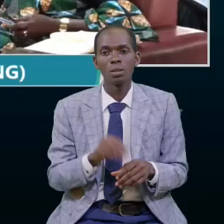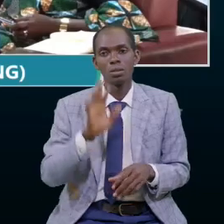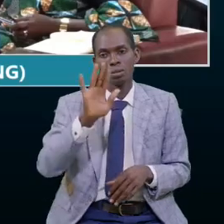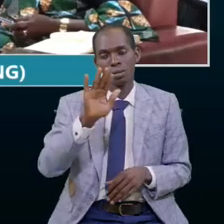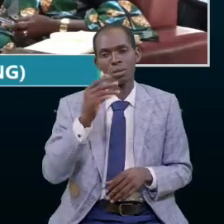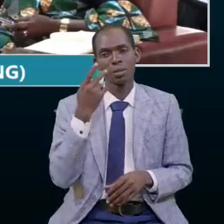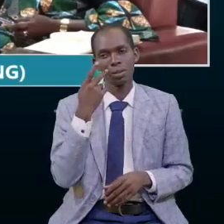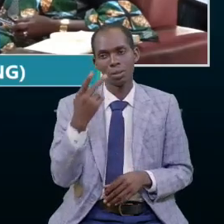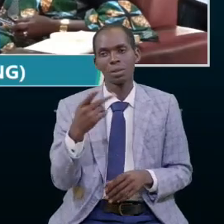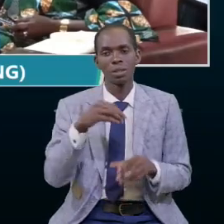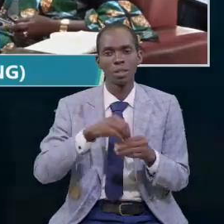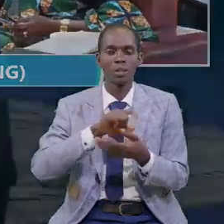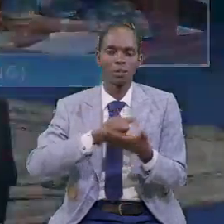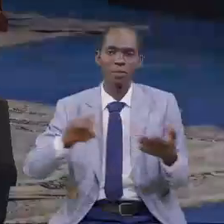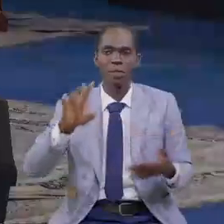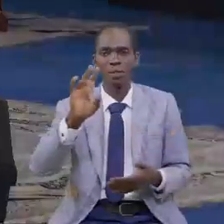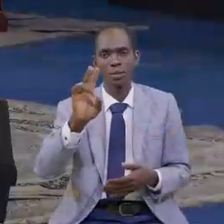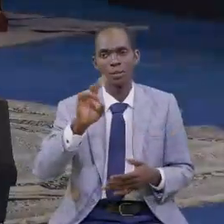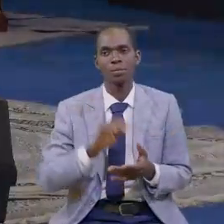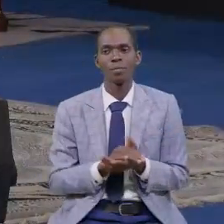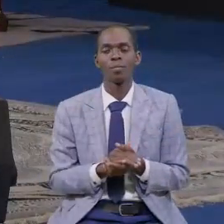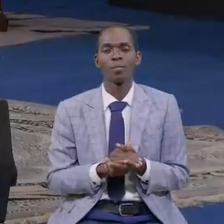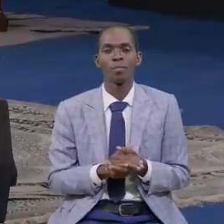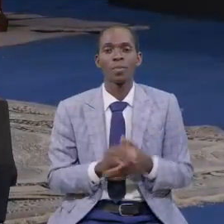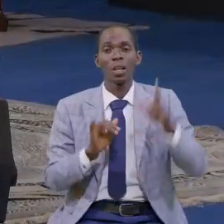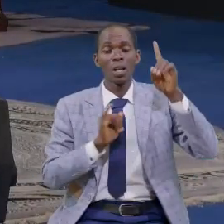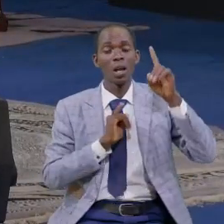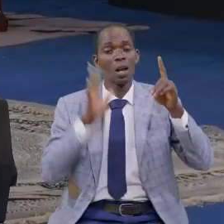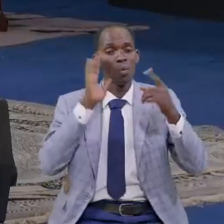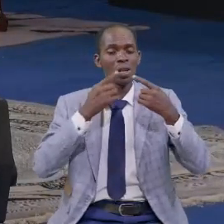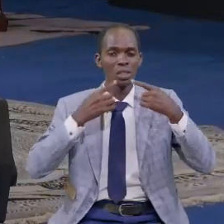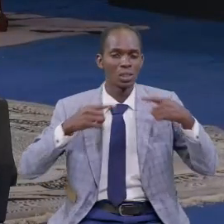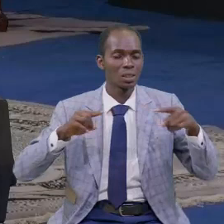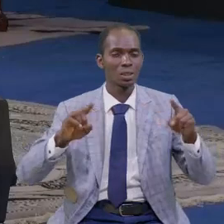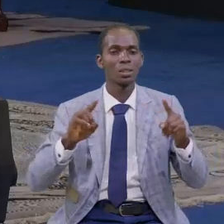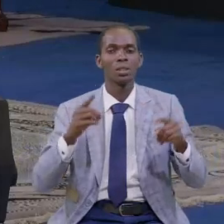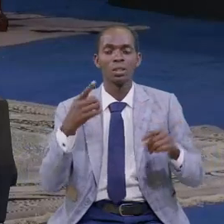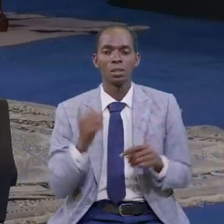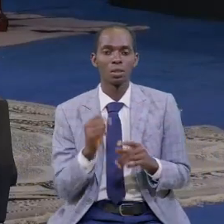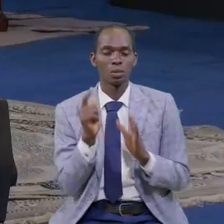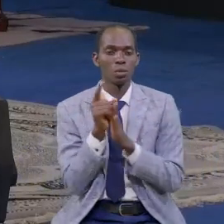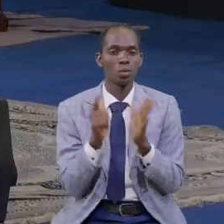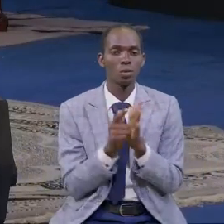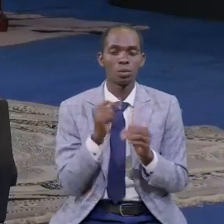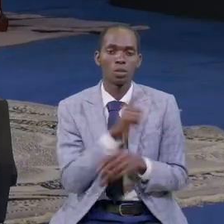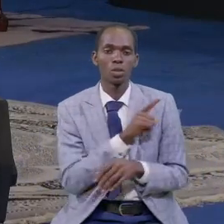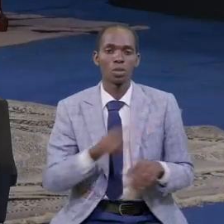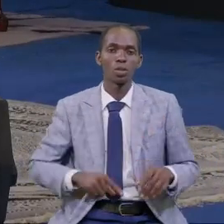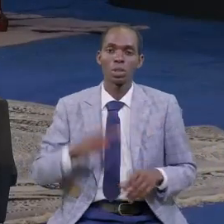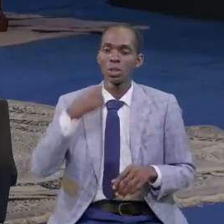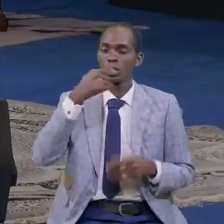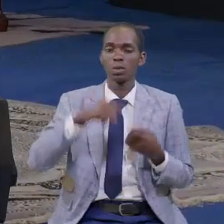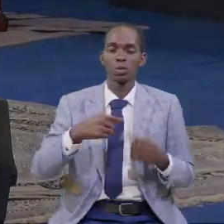will declare the decree, the Lord has said unto me, thou